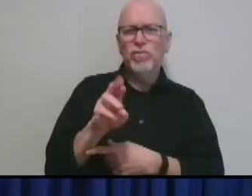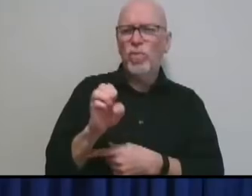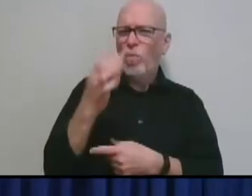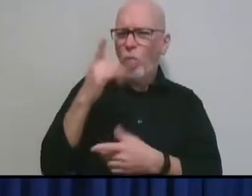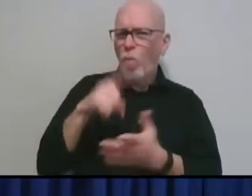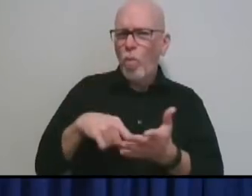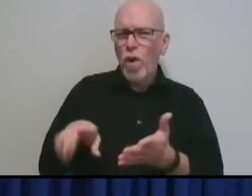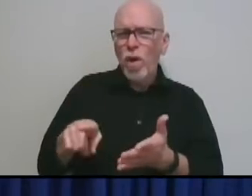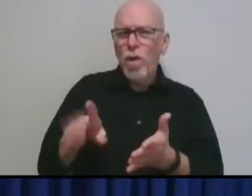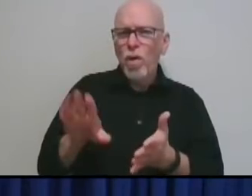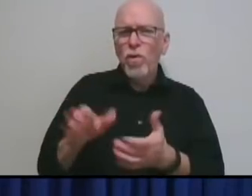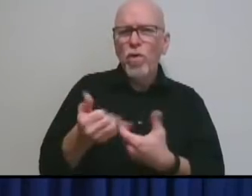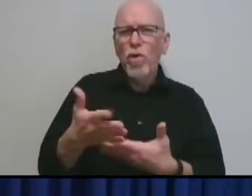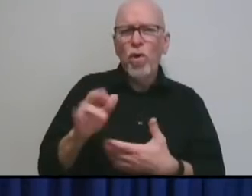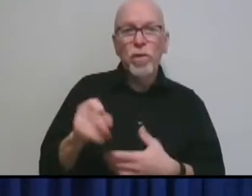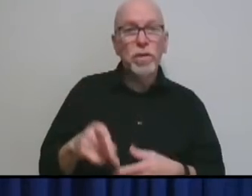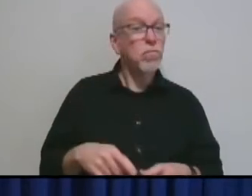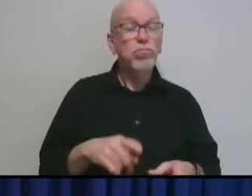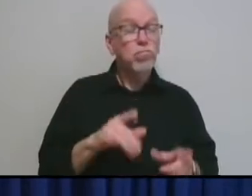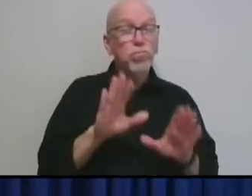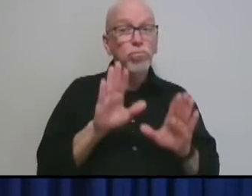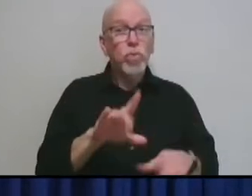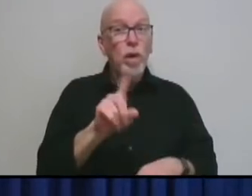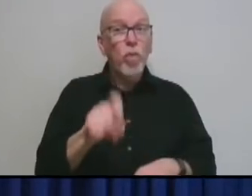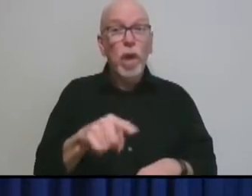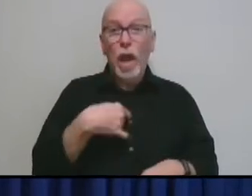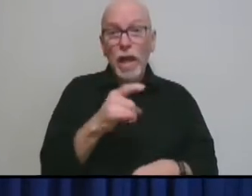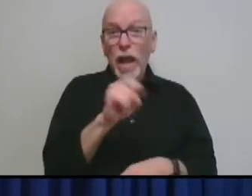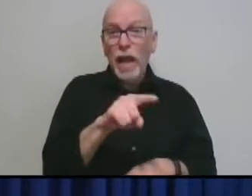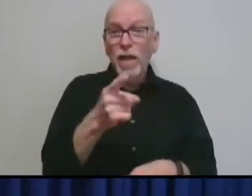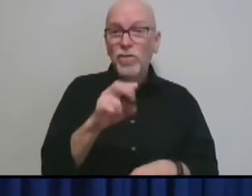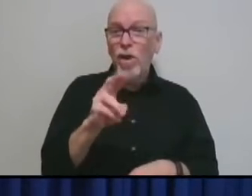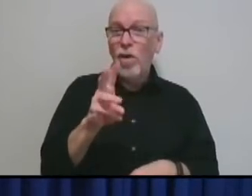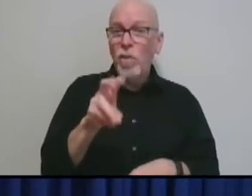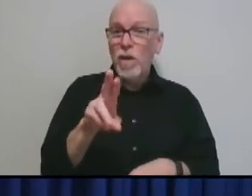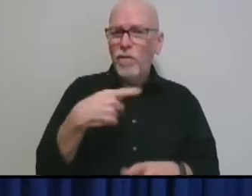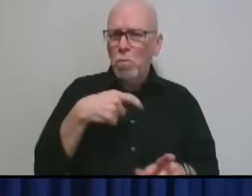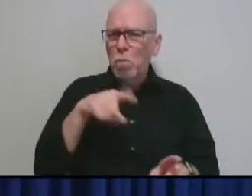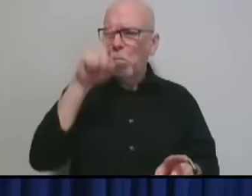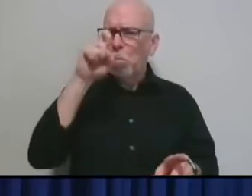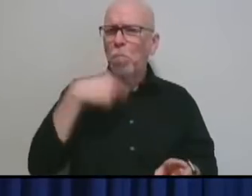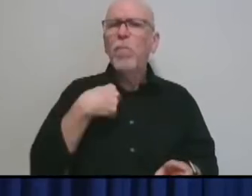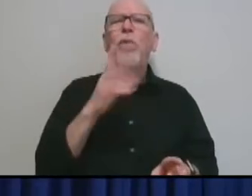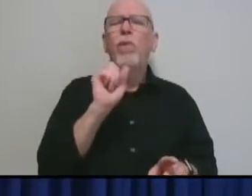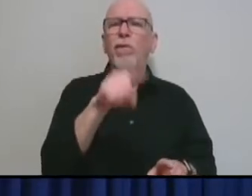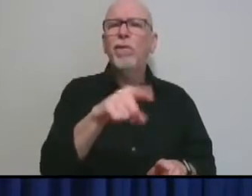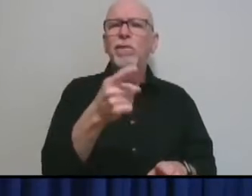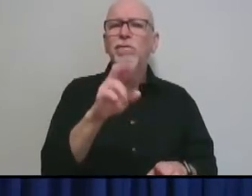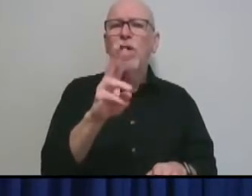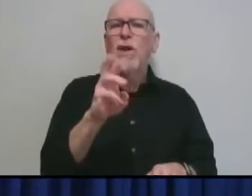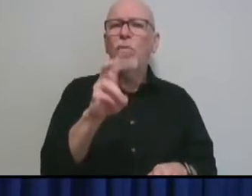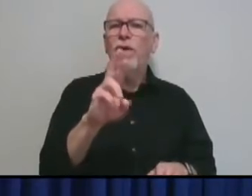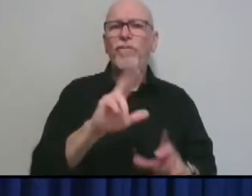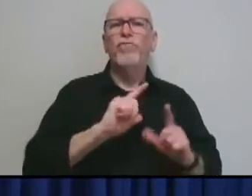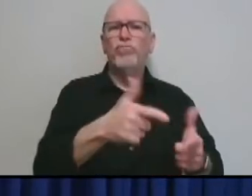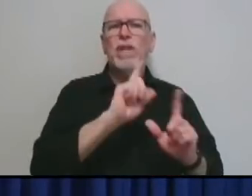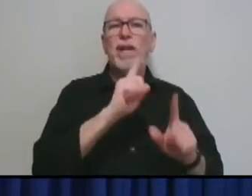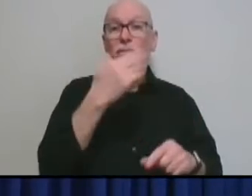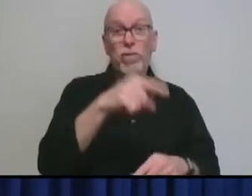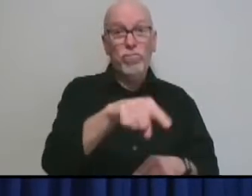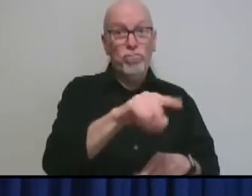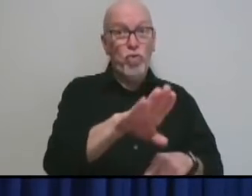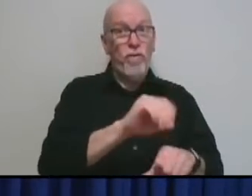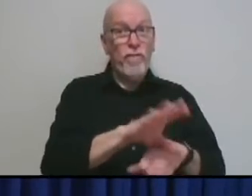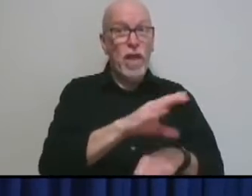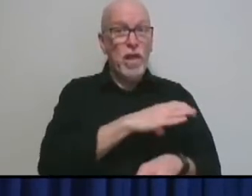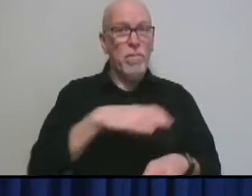that's I think it's a great question, Yep. and I asked Dr. Weaver that question exactly, so I'm going to punt that over to that- her because she and her advisory committee had a lot